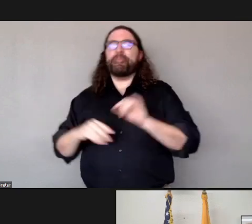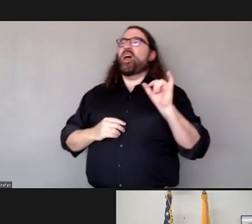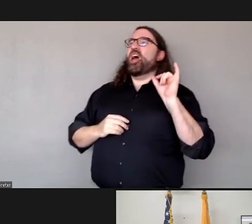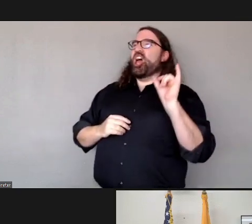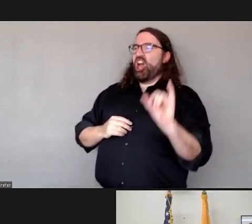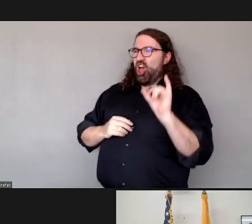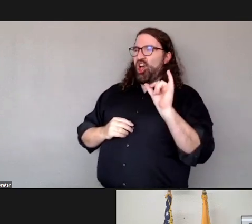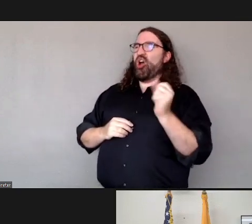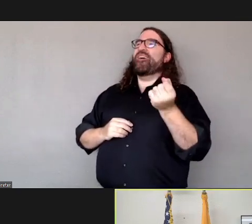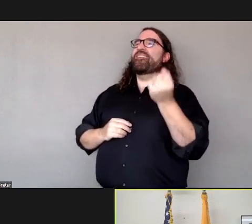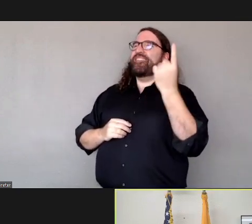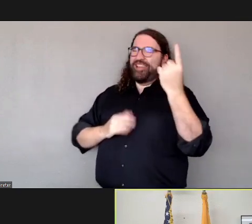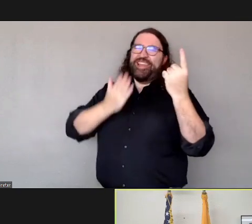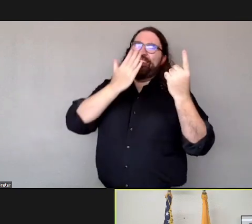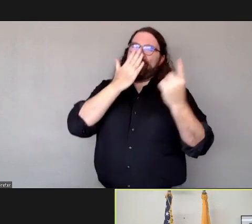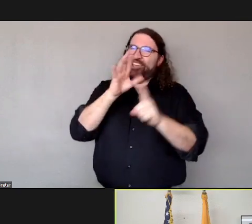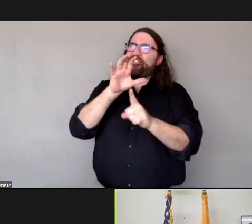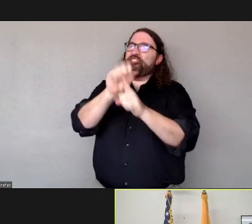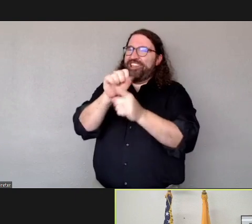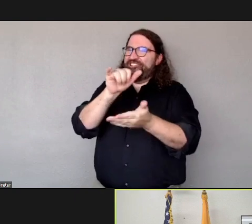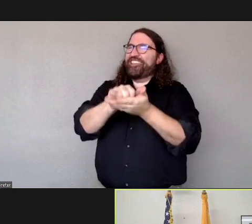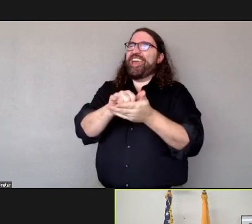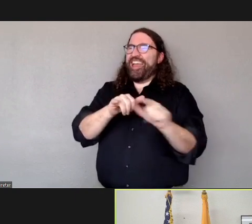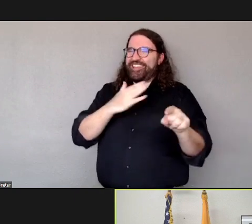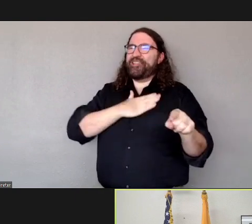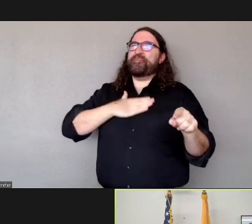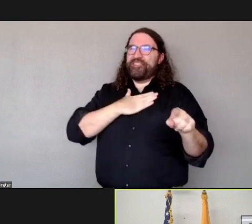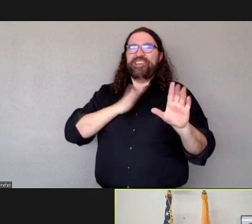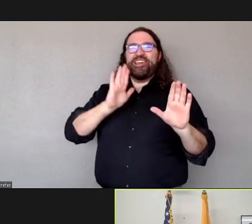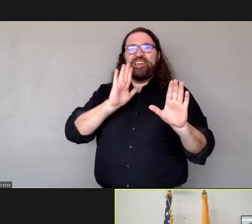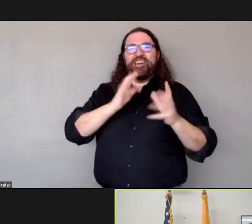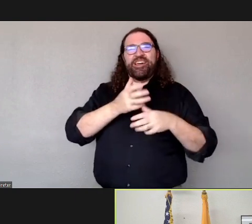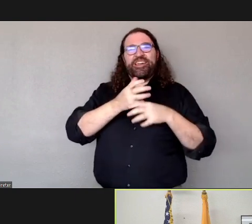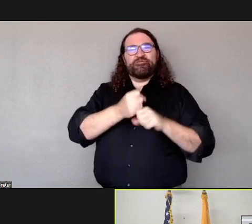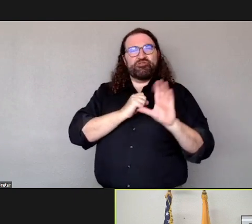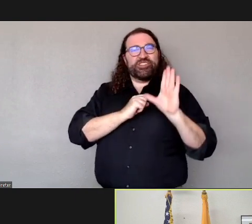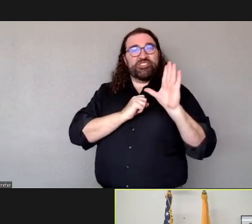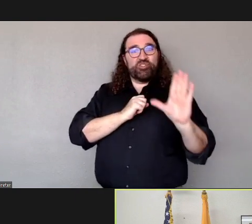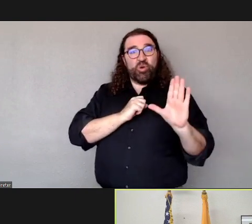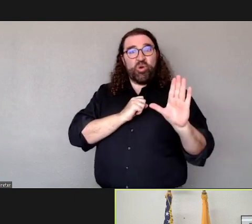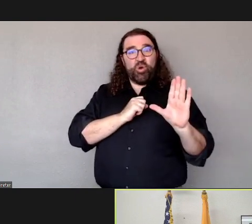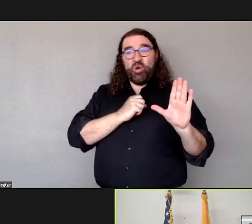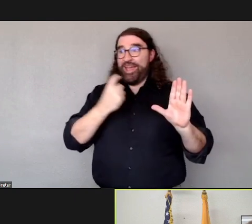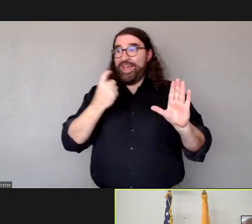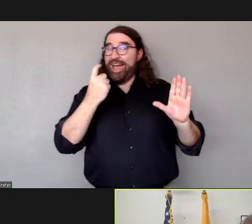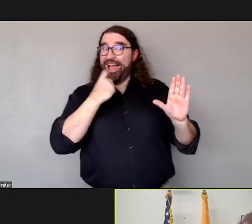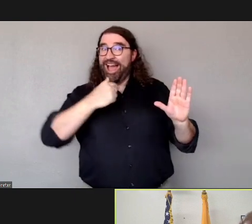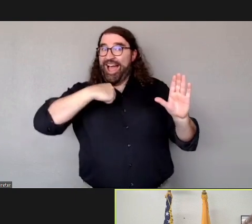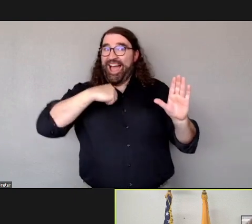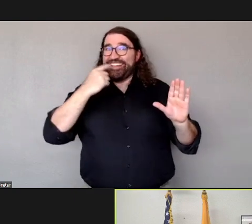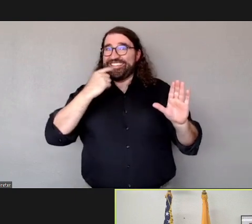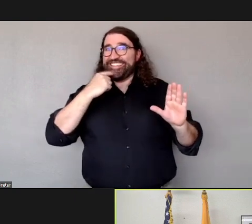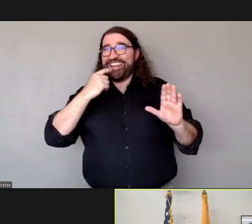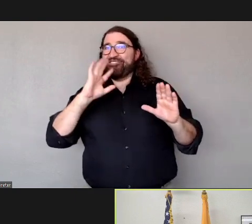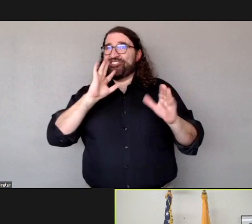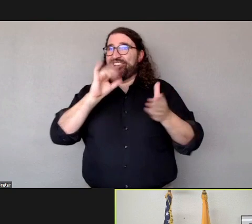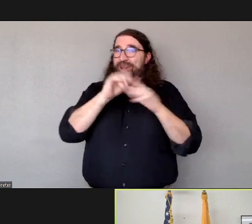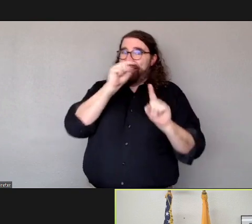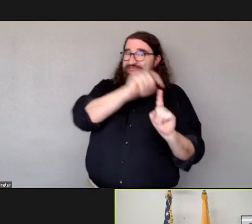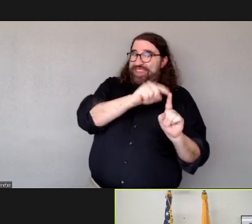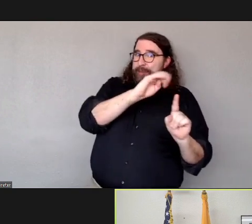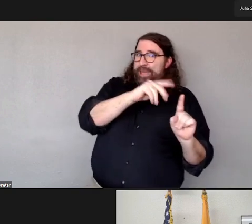think that's a good correction, and I would trust your, I said I was talking about the map that you're talking about, but